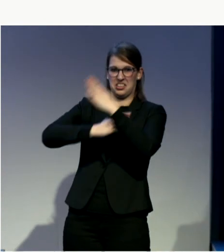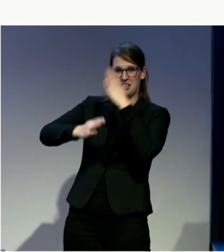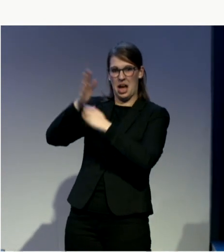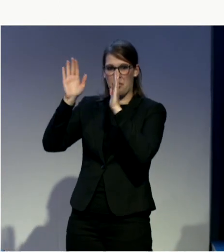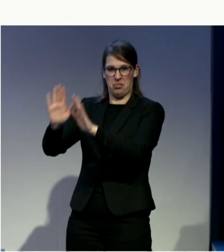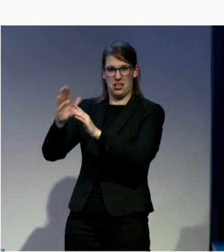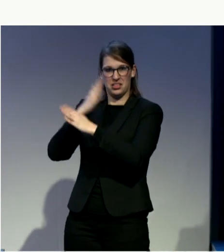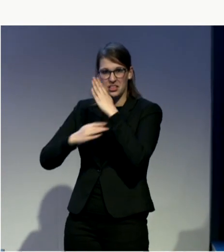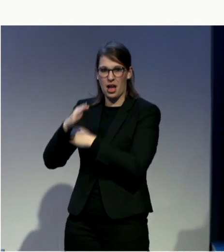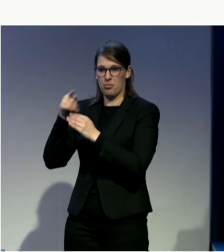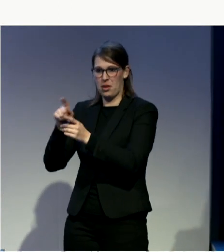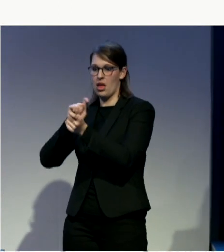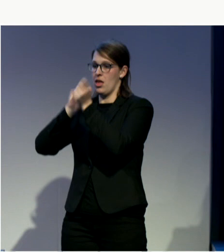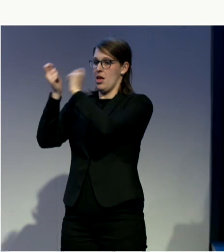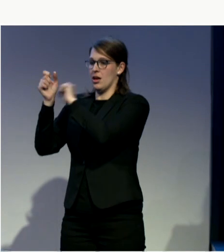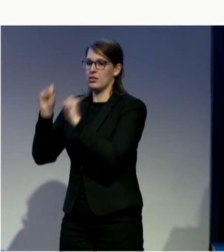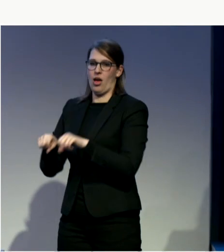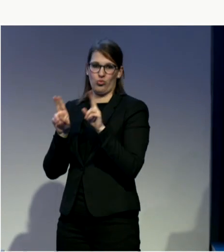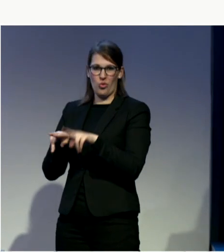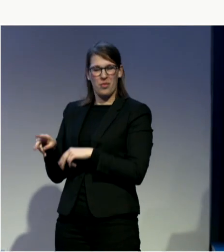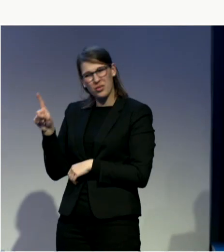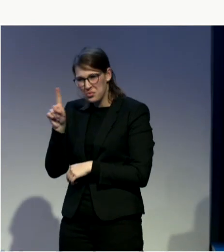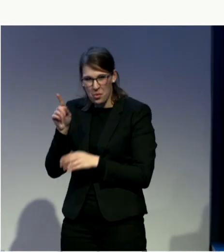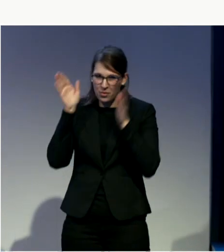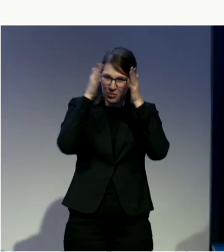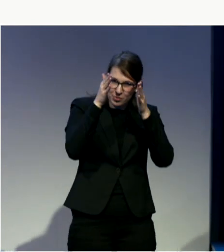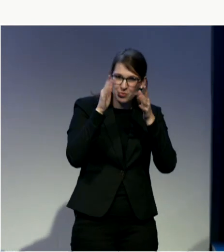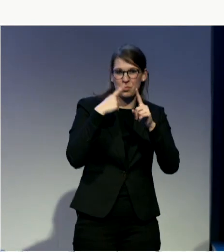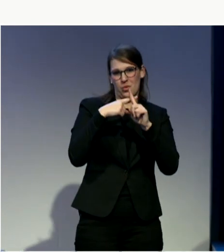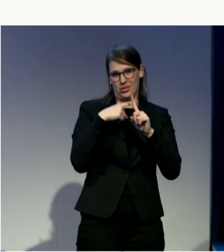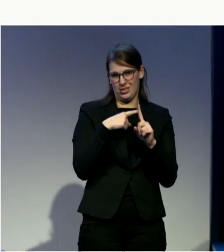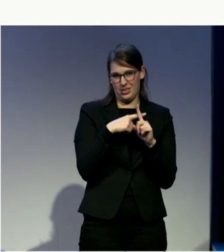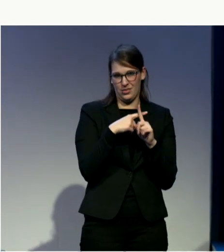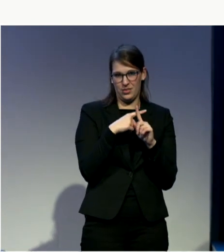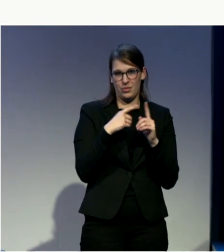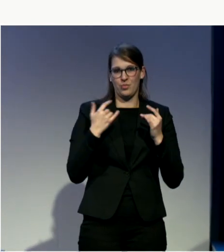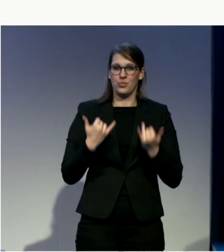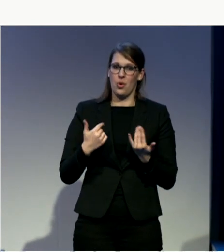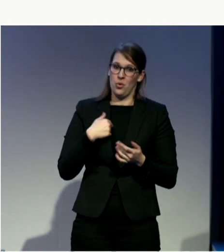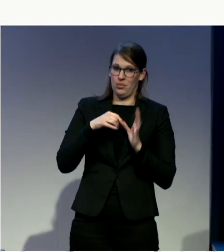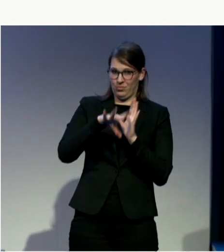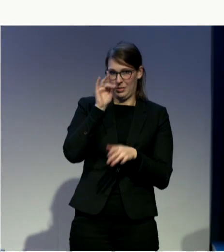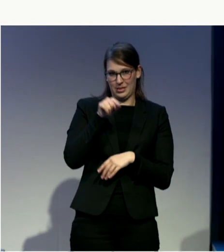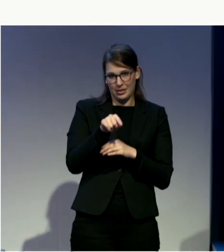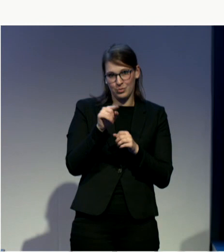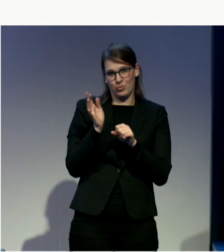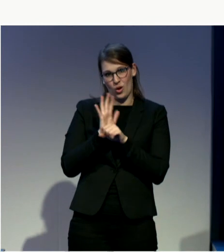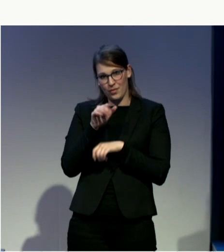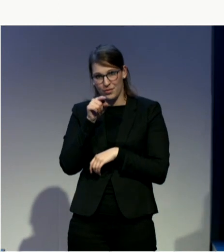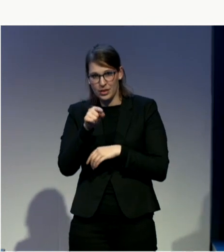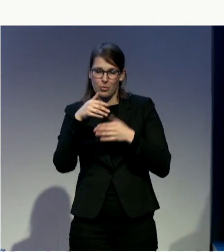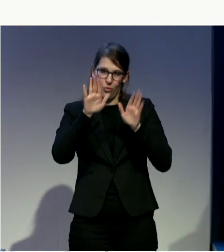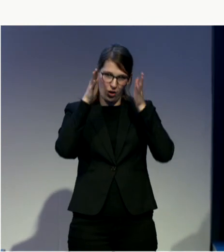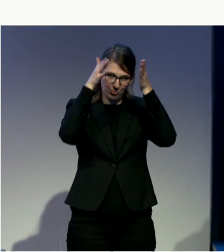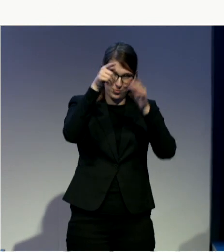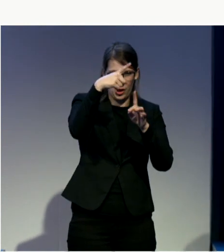that inspired my choice, because what is great about the film that I